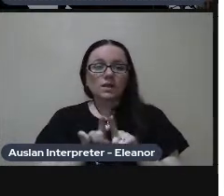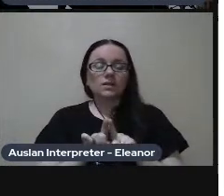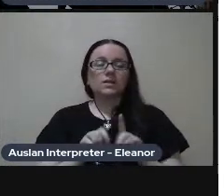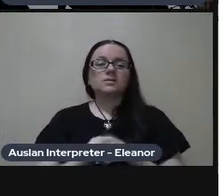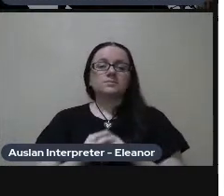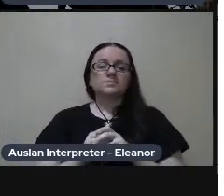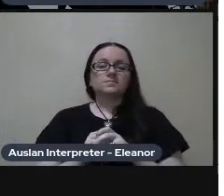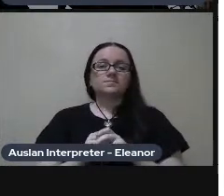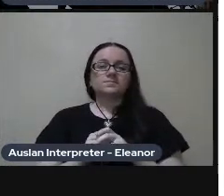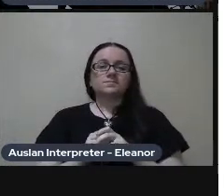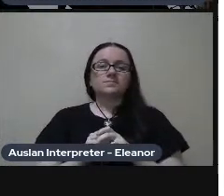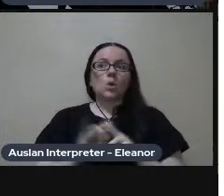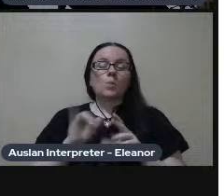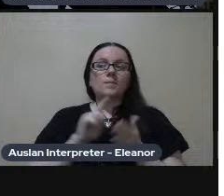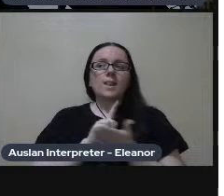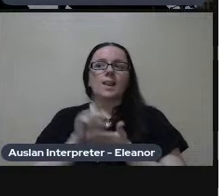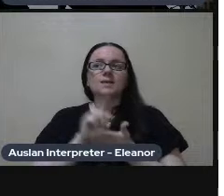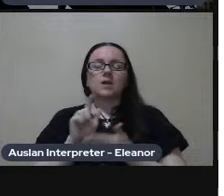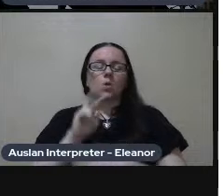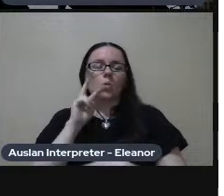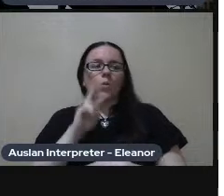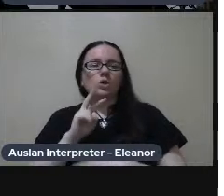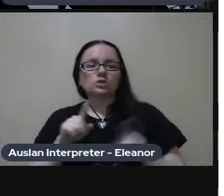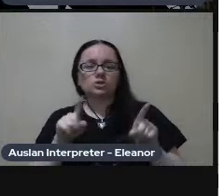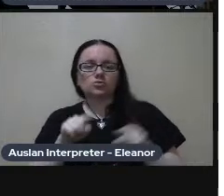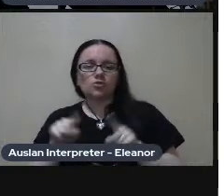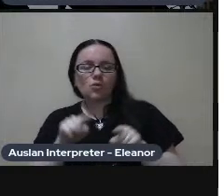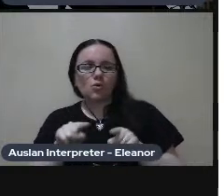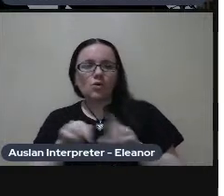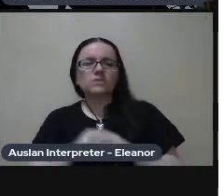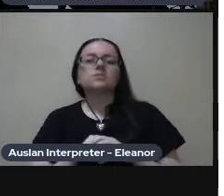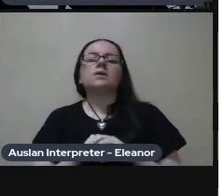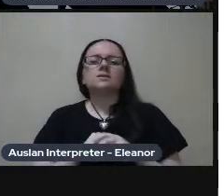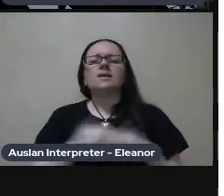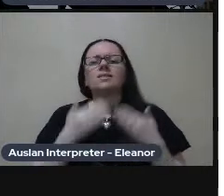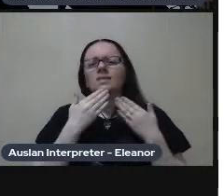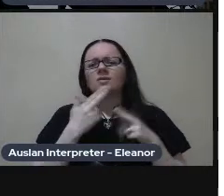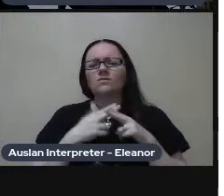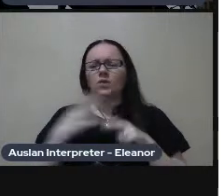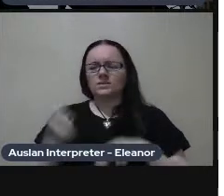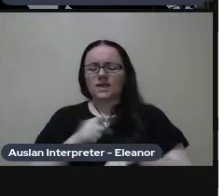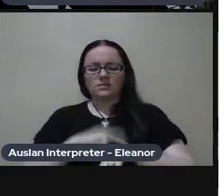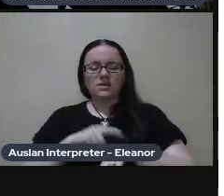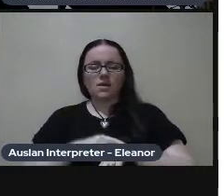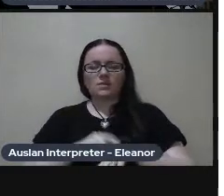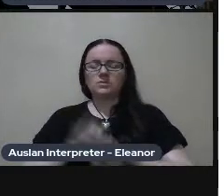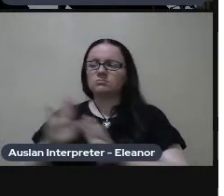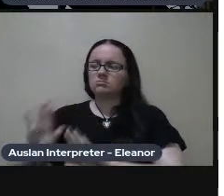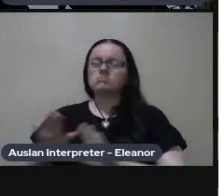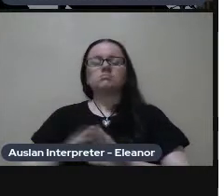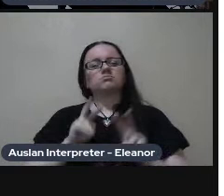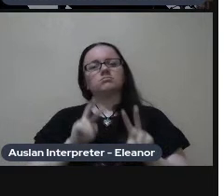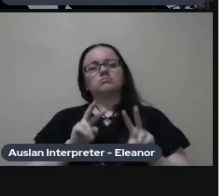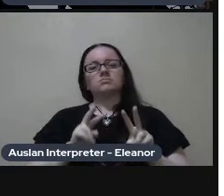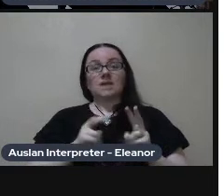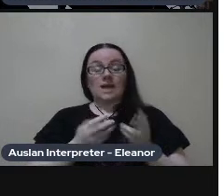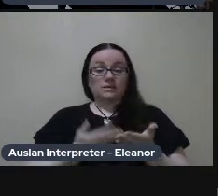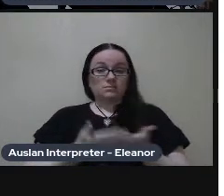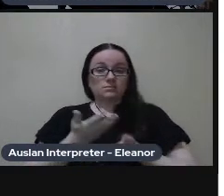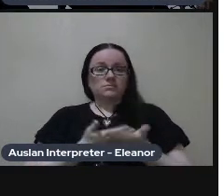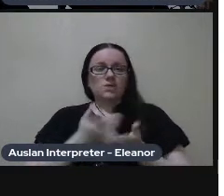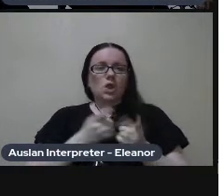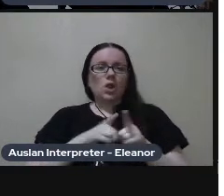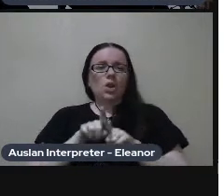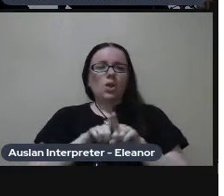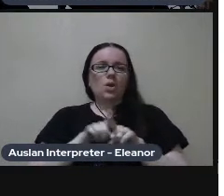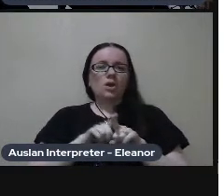to this recording later on. We really, really appreciate you taking time out of your schedule to exchange information with us, essentially. So we're going to give